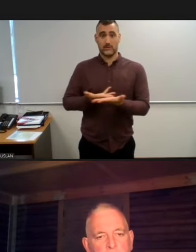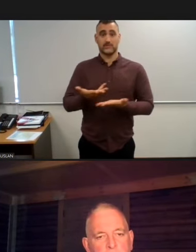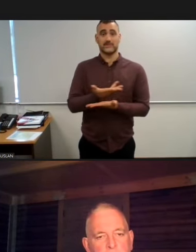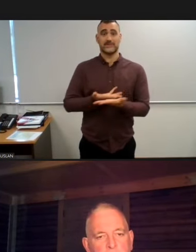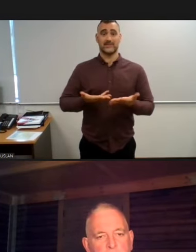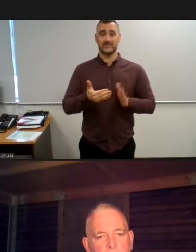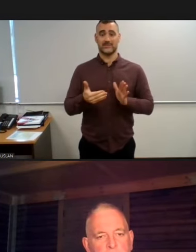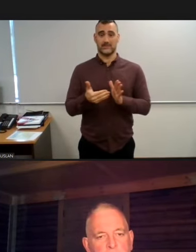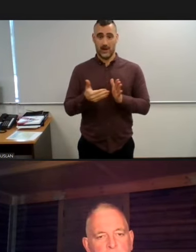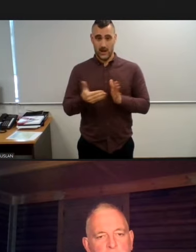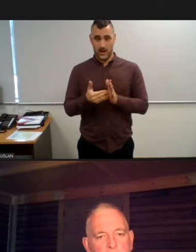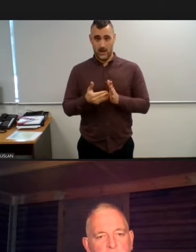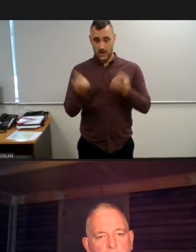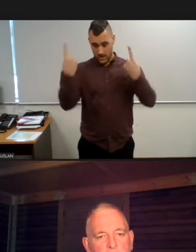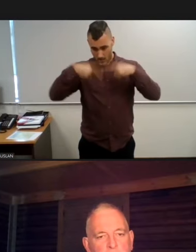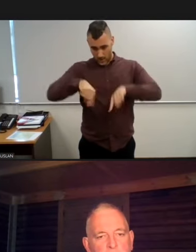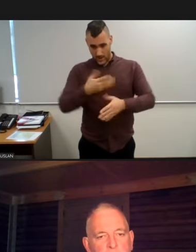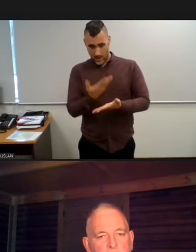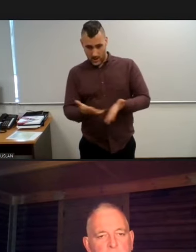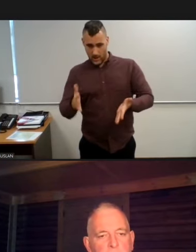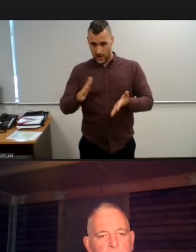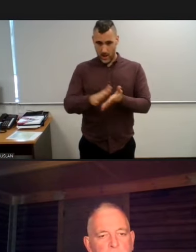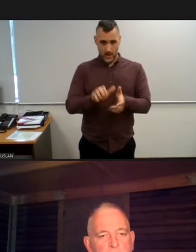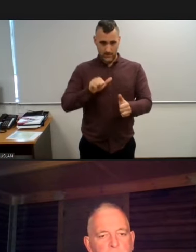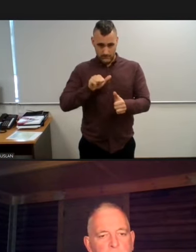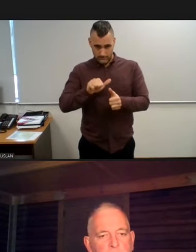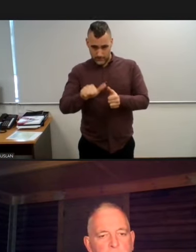how best to respond.